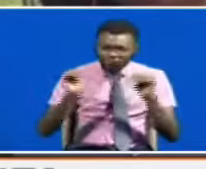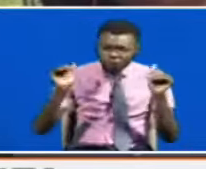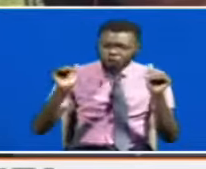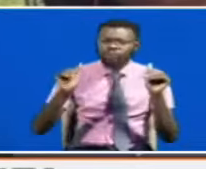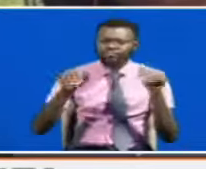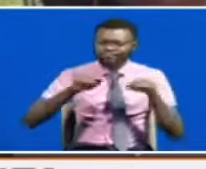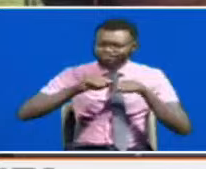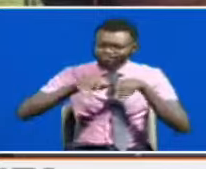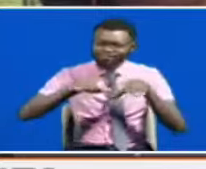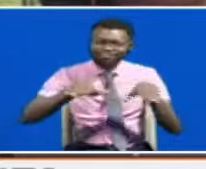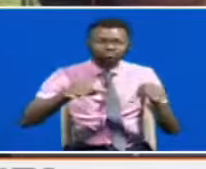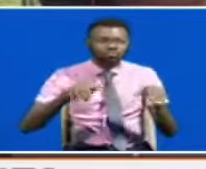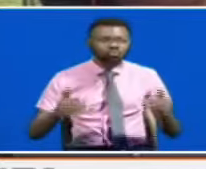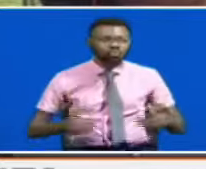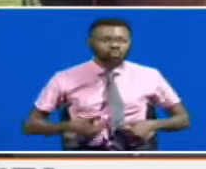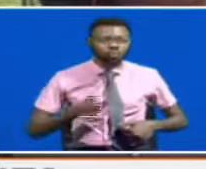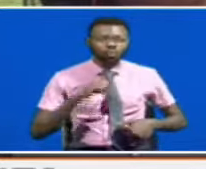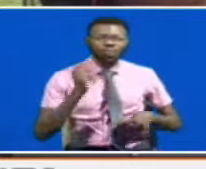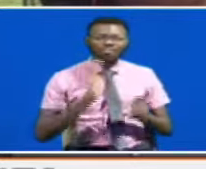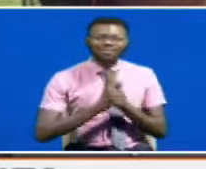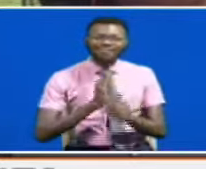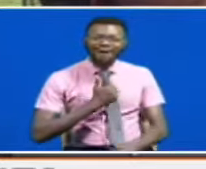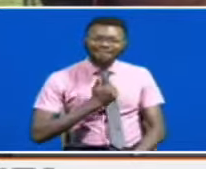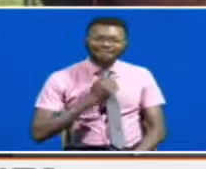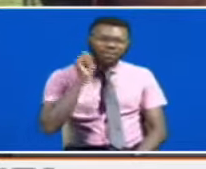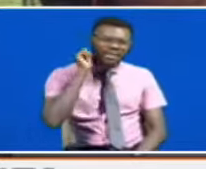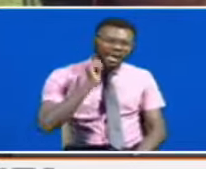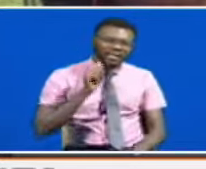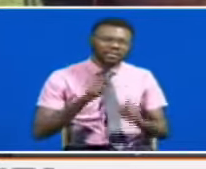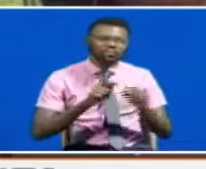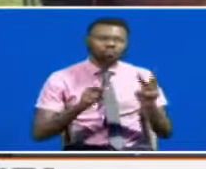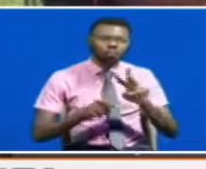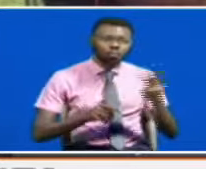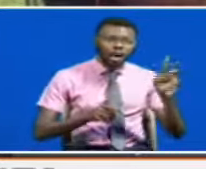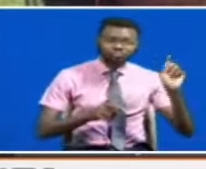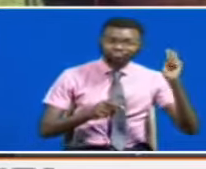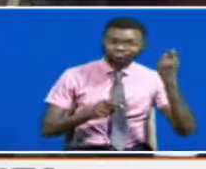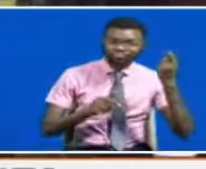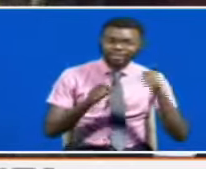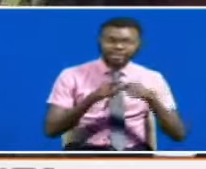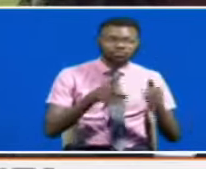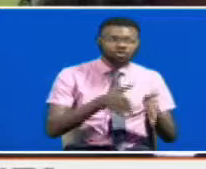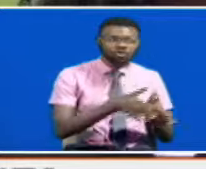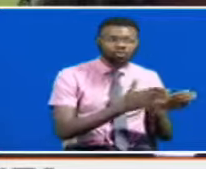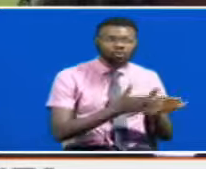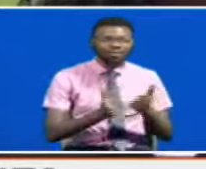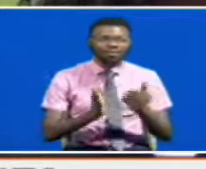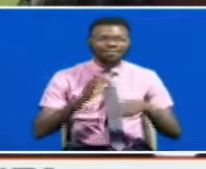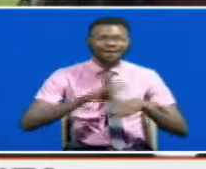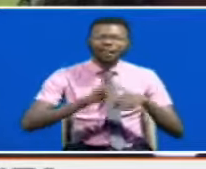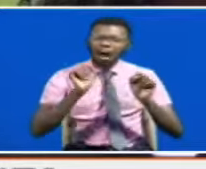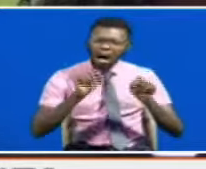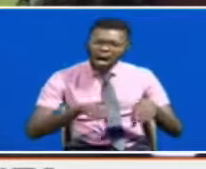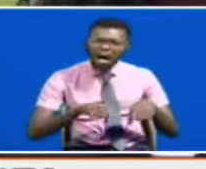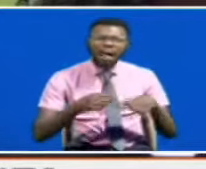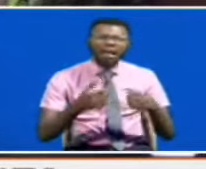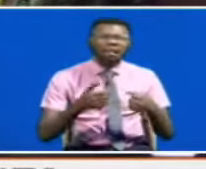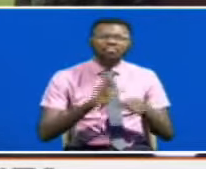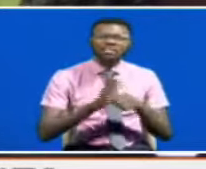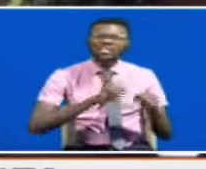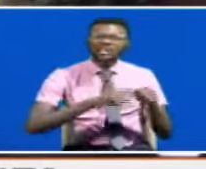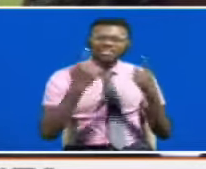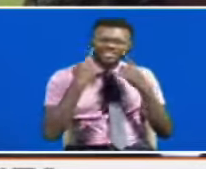wetu ambao wako na talanta upande huu wa Nandi na Western Region waweze kupata pia nafasi. Most tournaments I go to wanaeka tu wavulana